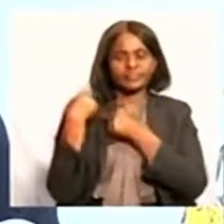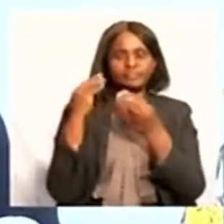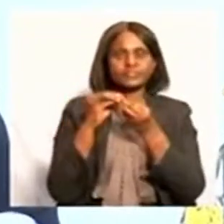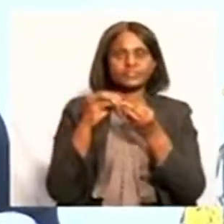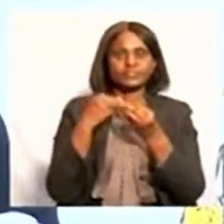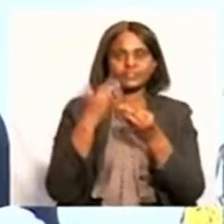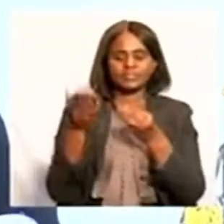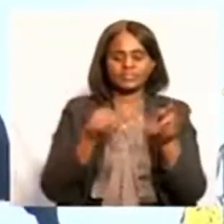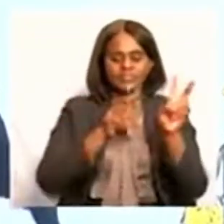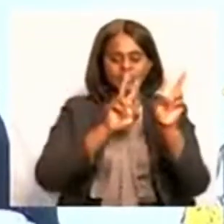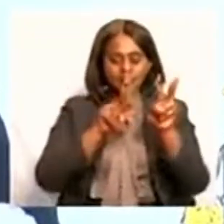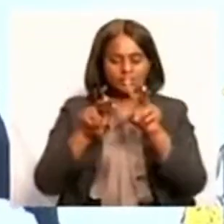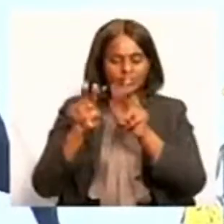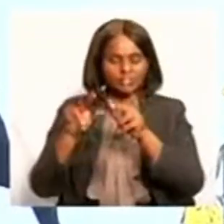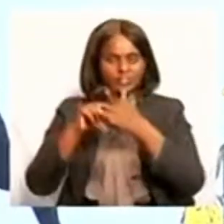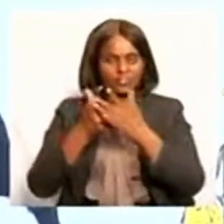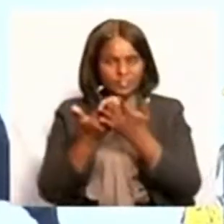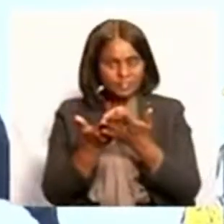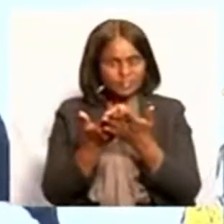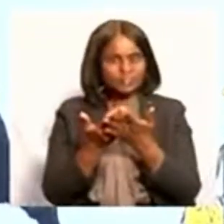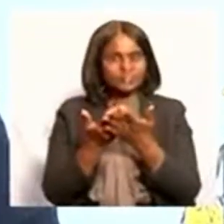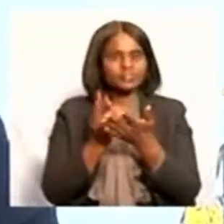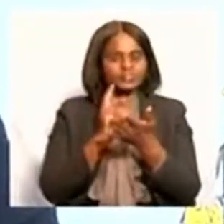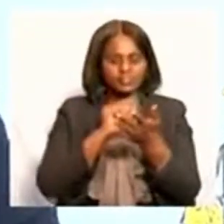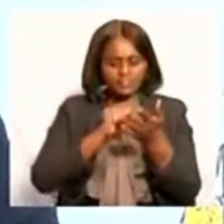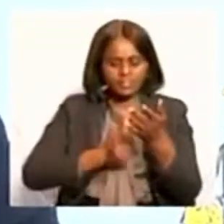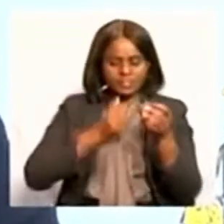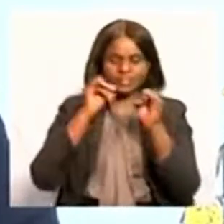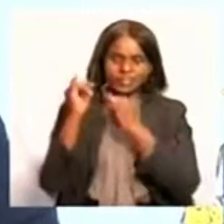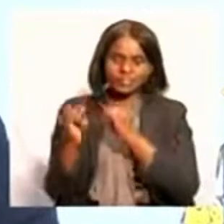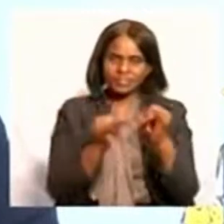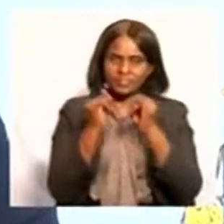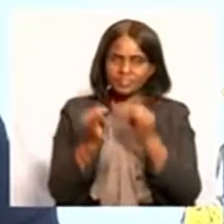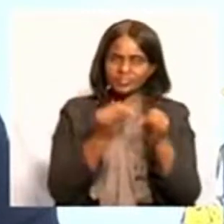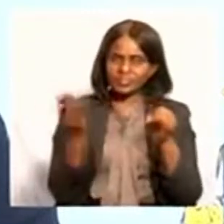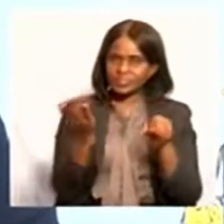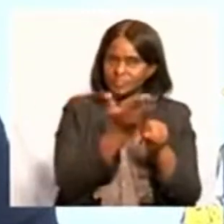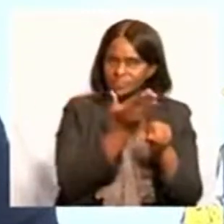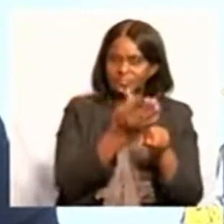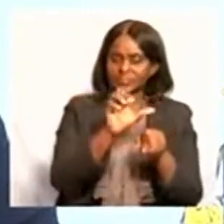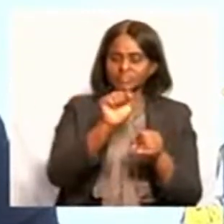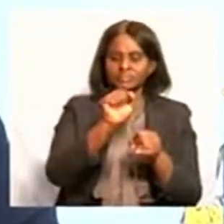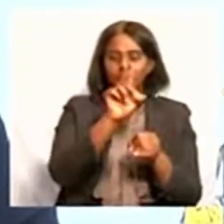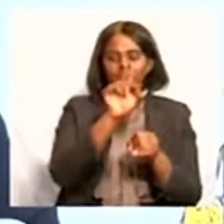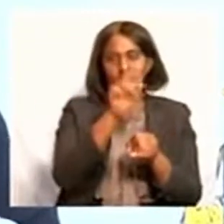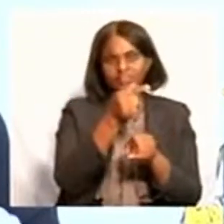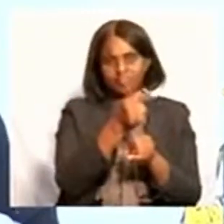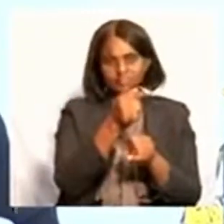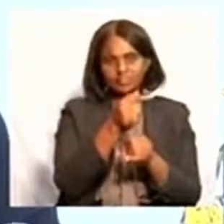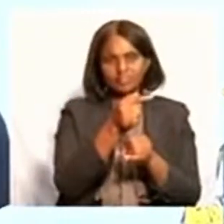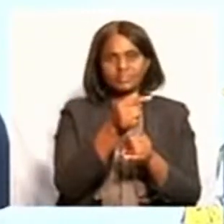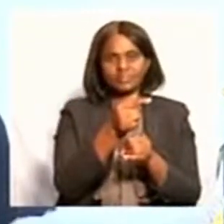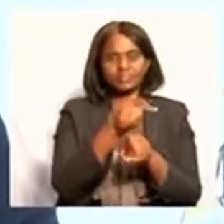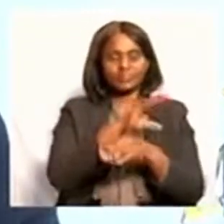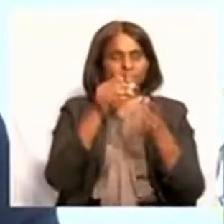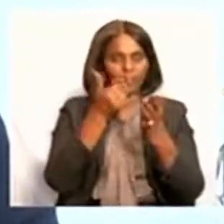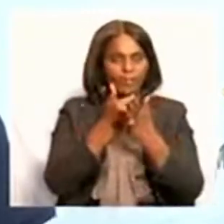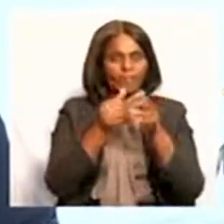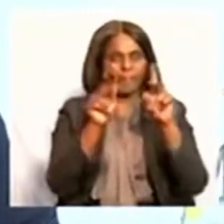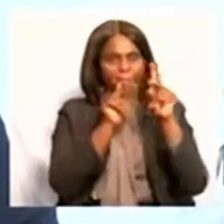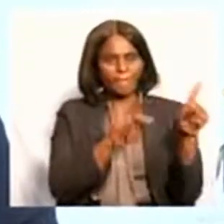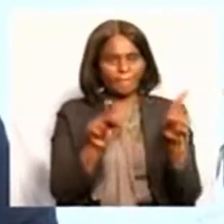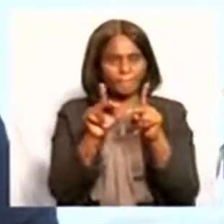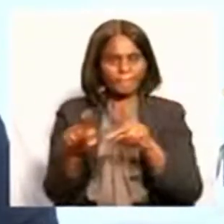for monitoring how we are implementing the SDGs. So all our